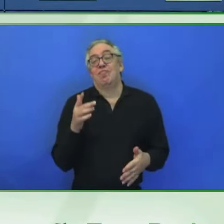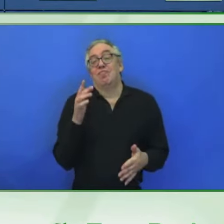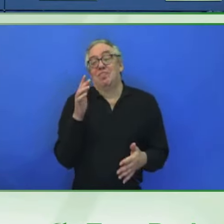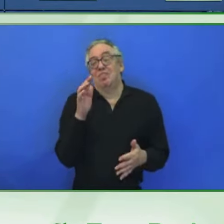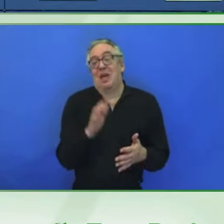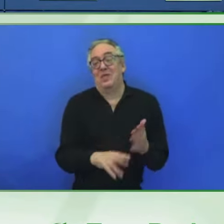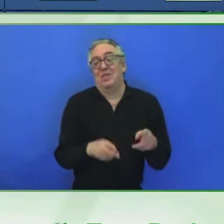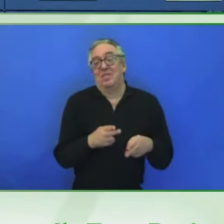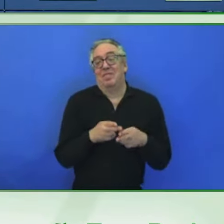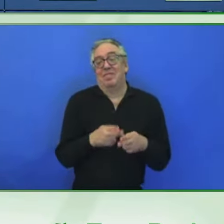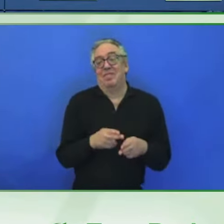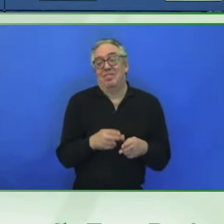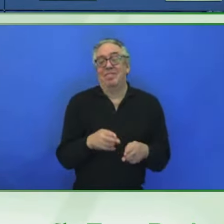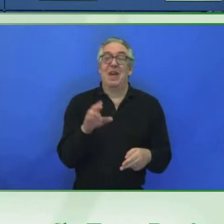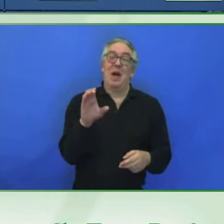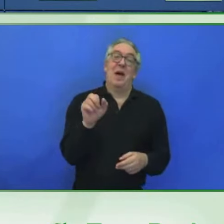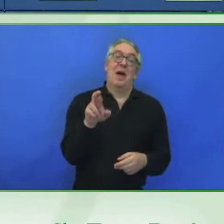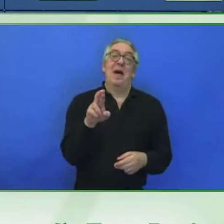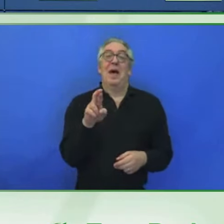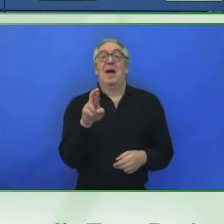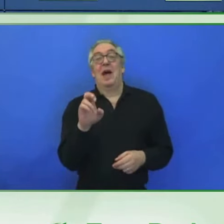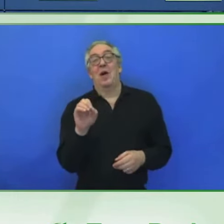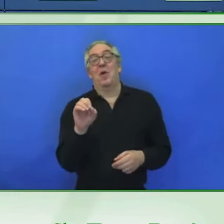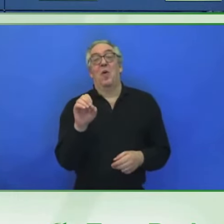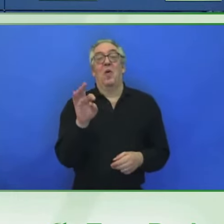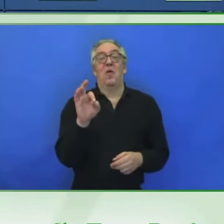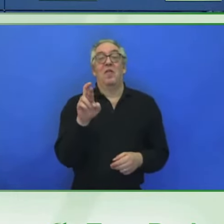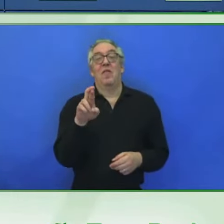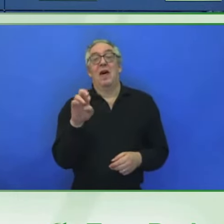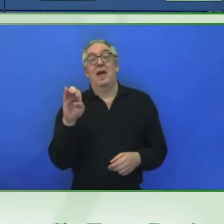Barcelona, I think.